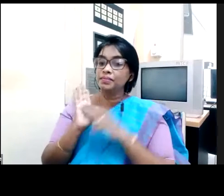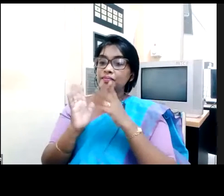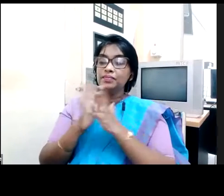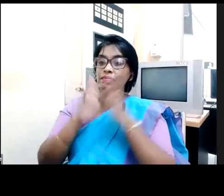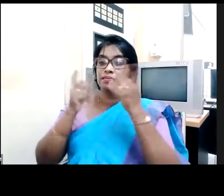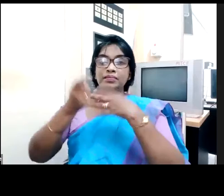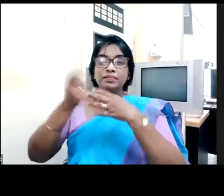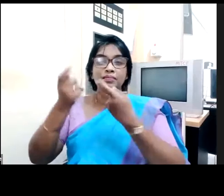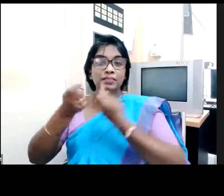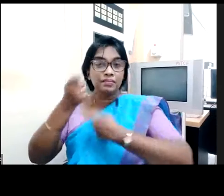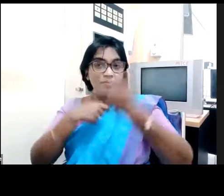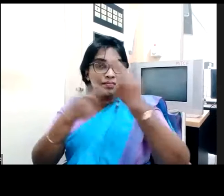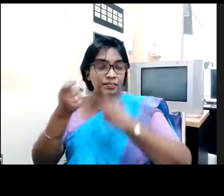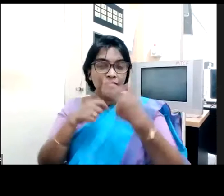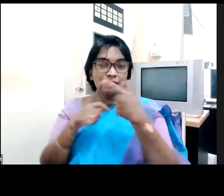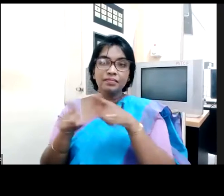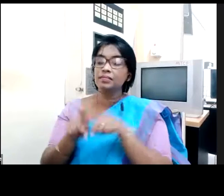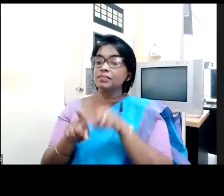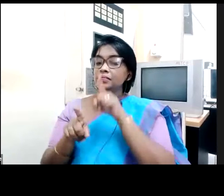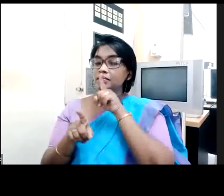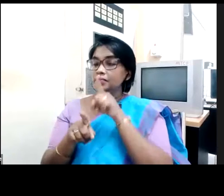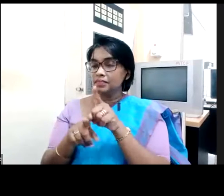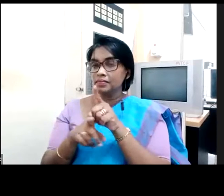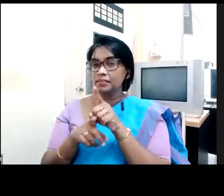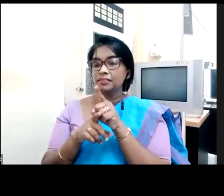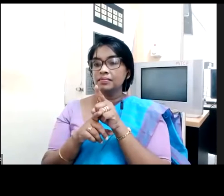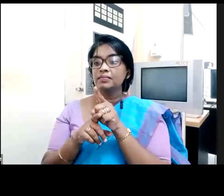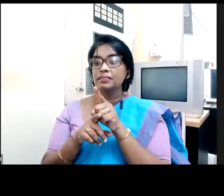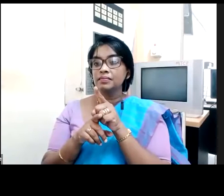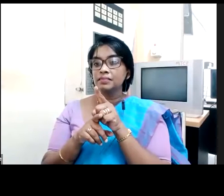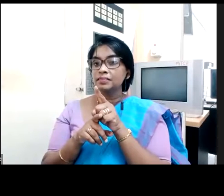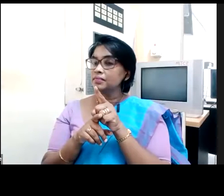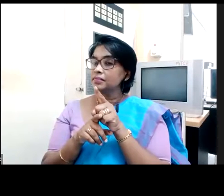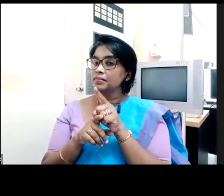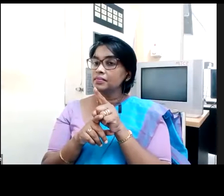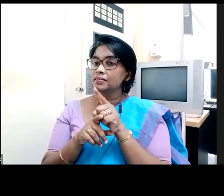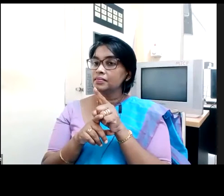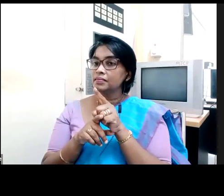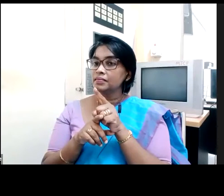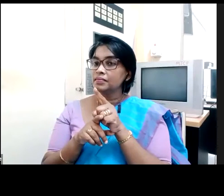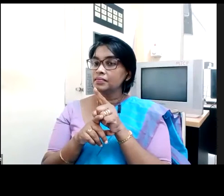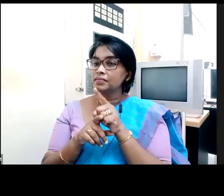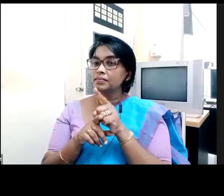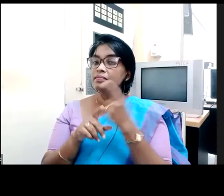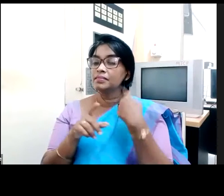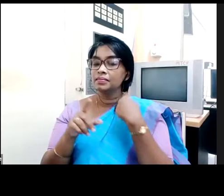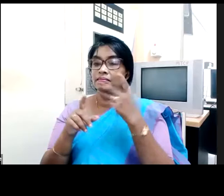comment. Yesterday, I was clever and I want to change the world.